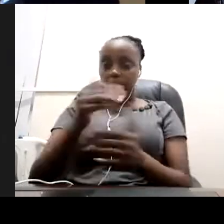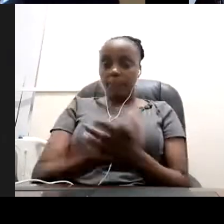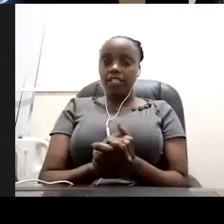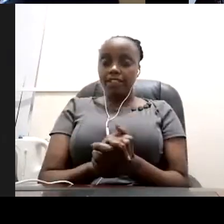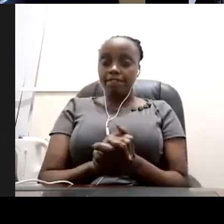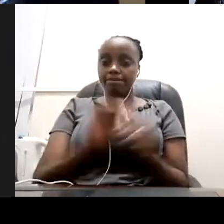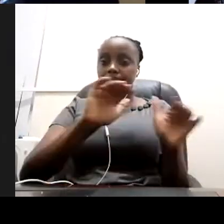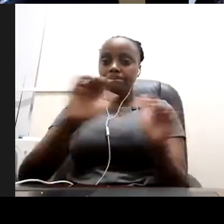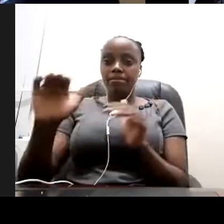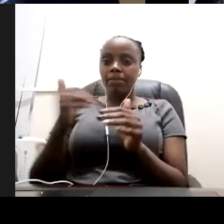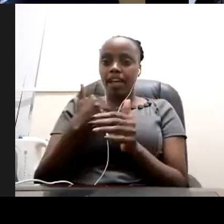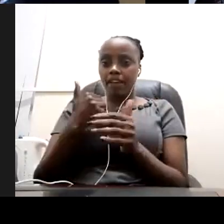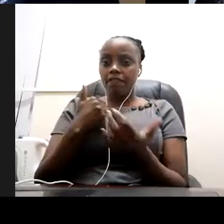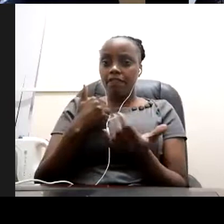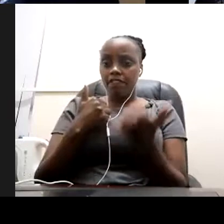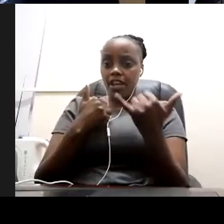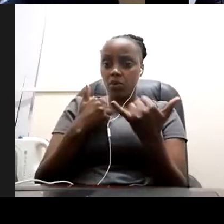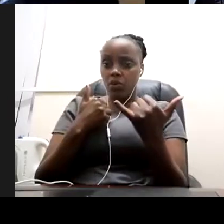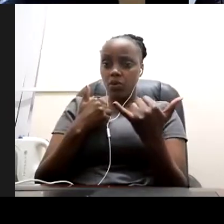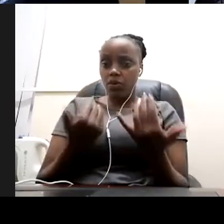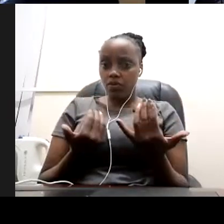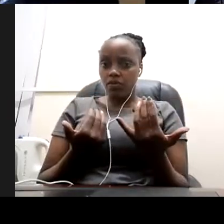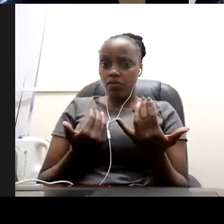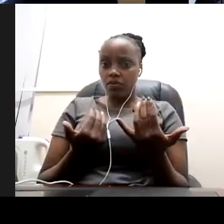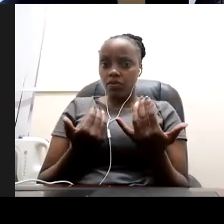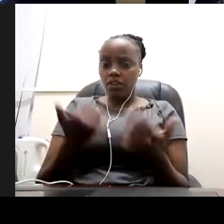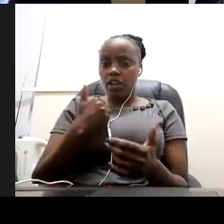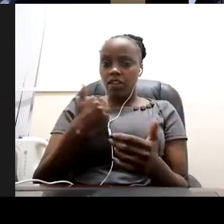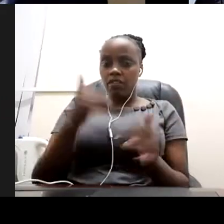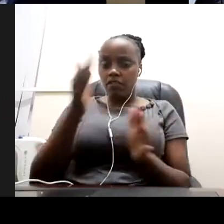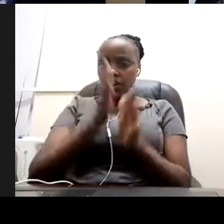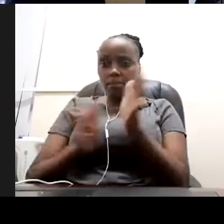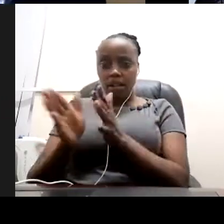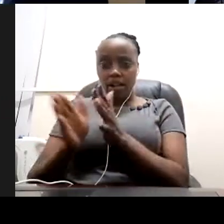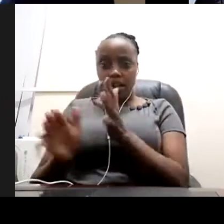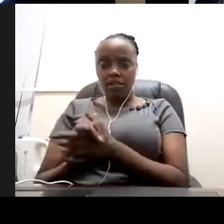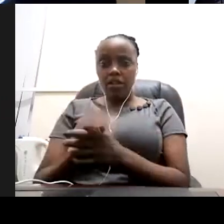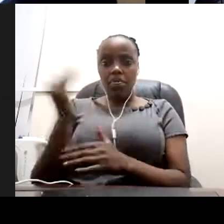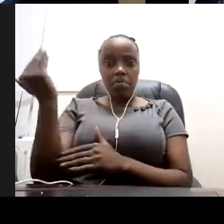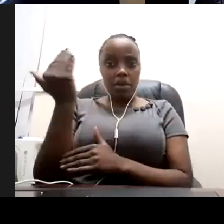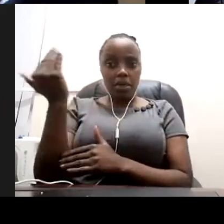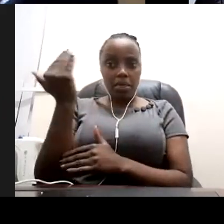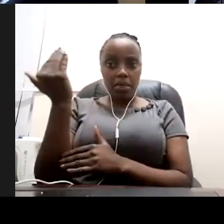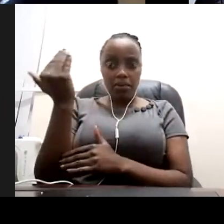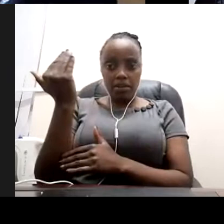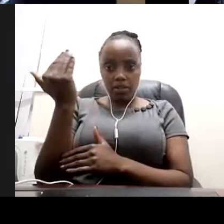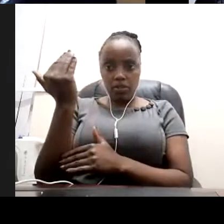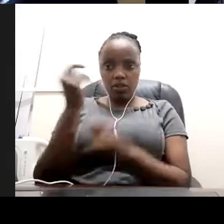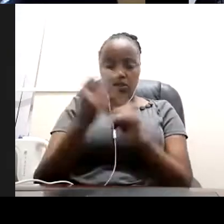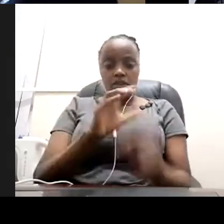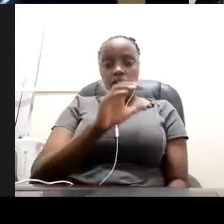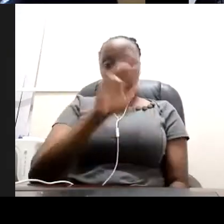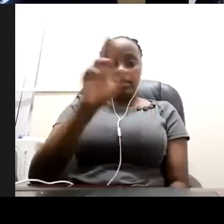We have now, originally we have scheduled a presentation from the CRPD